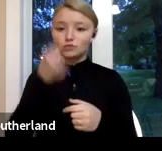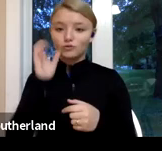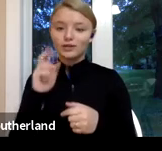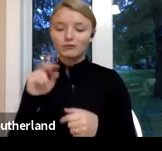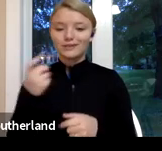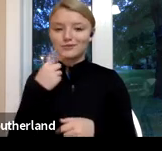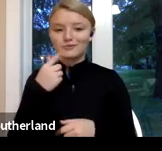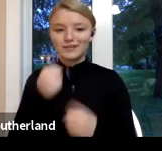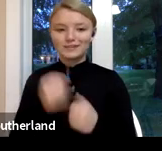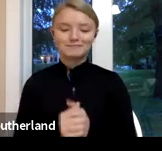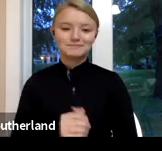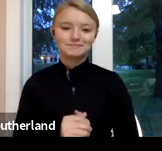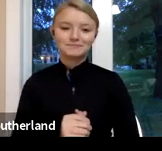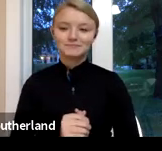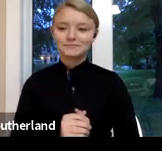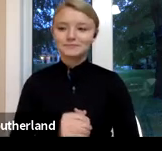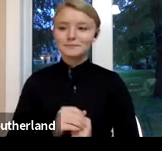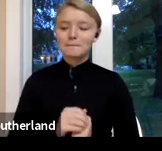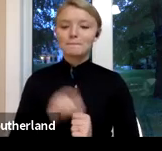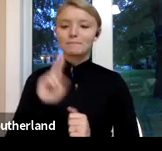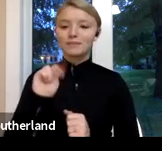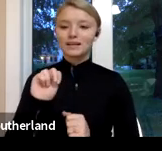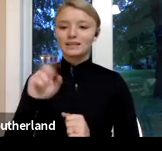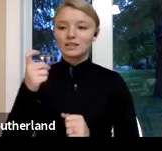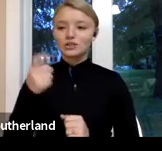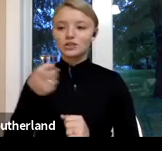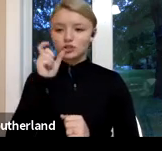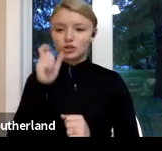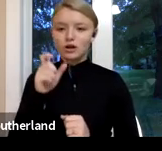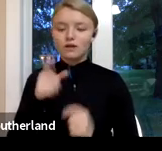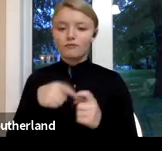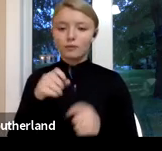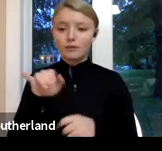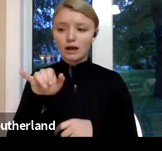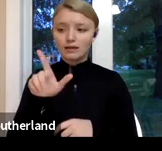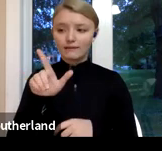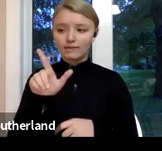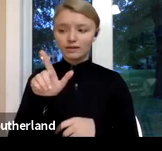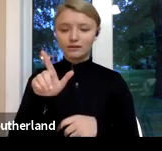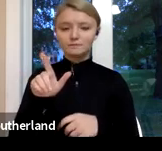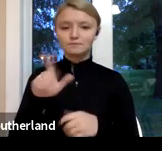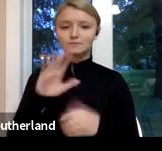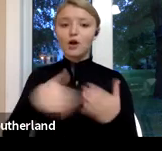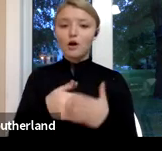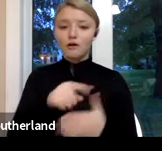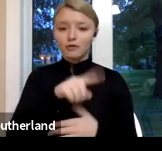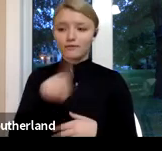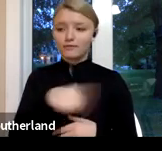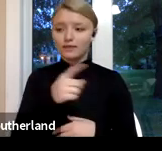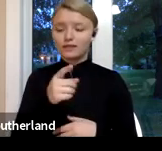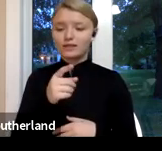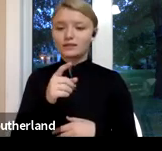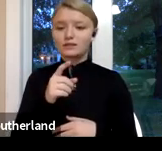Yes, Ningxia shot recipes from Young Living. all the vitality, of course, are